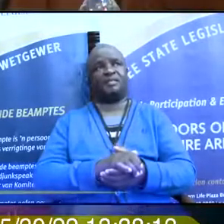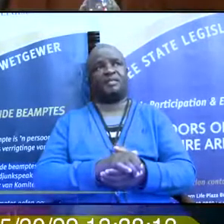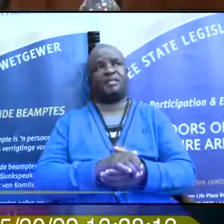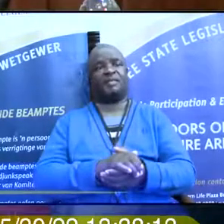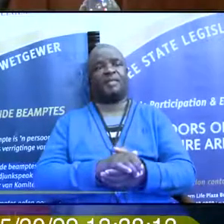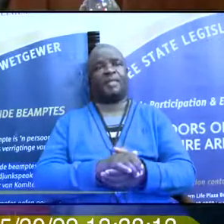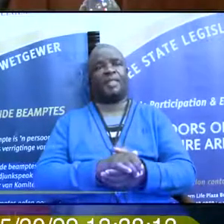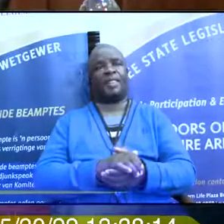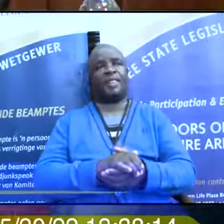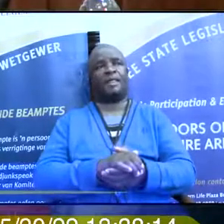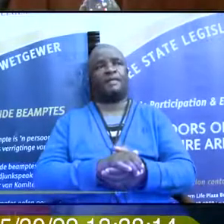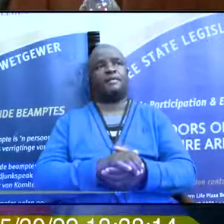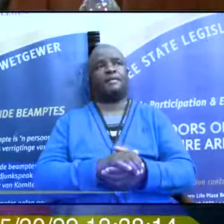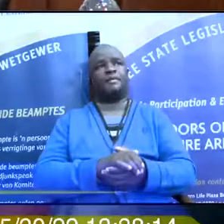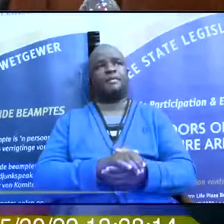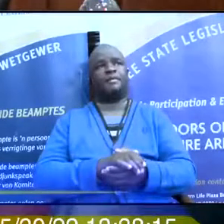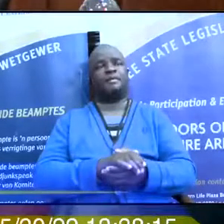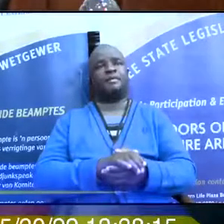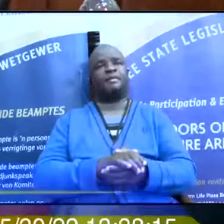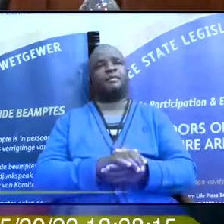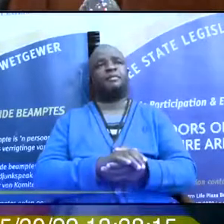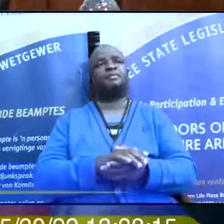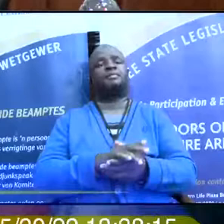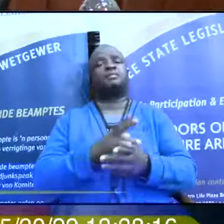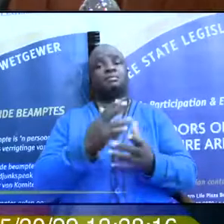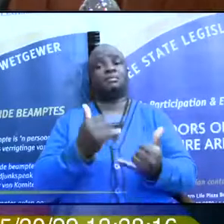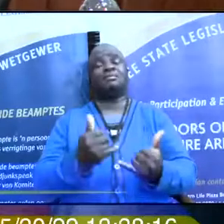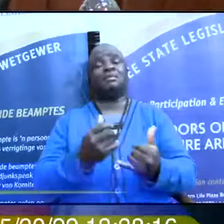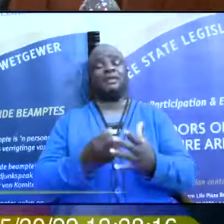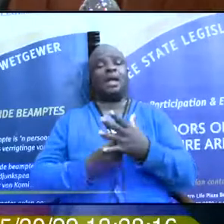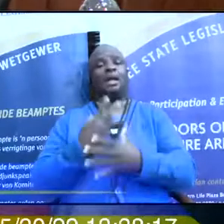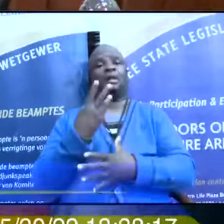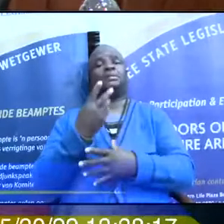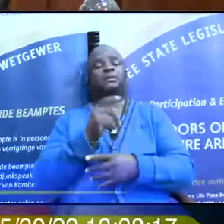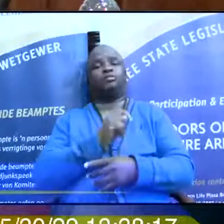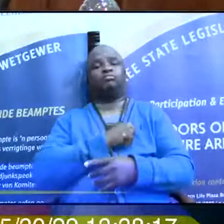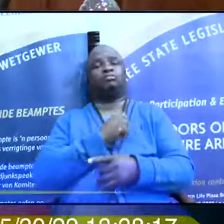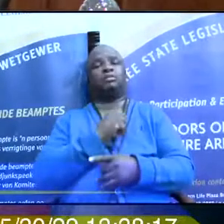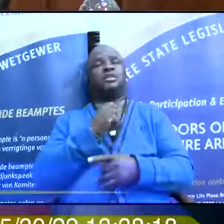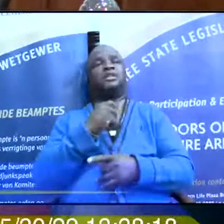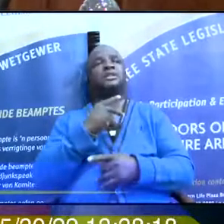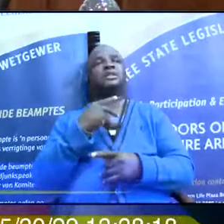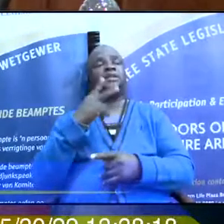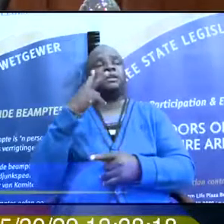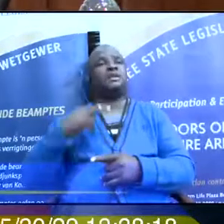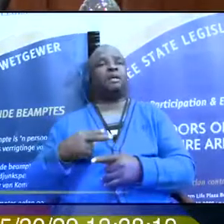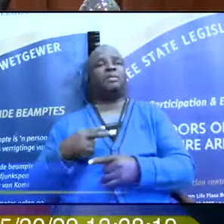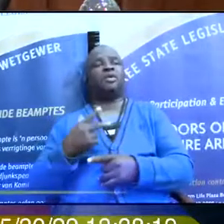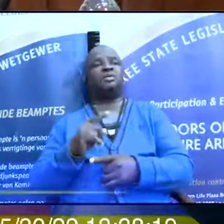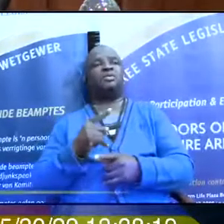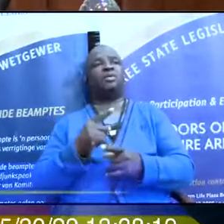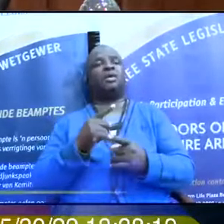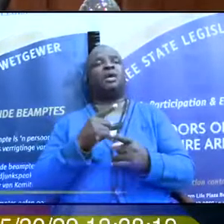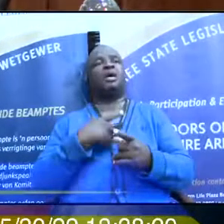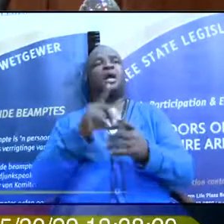and and and express our disappointment to this house